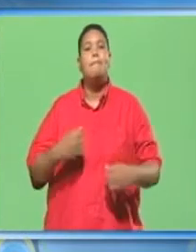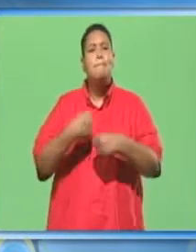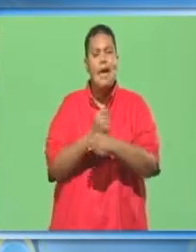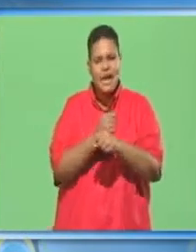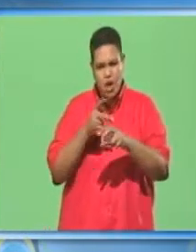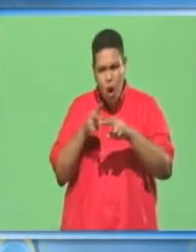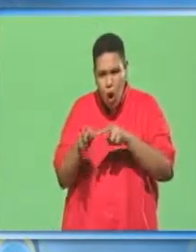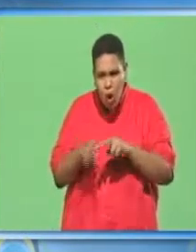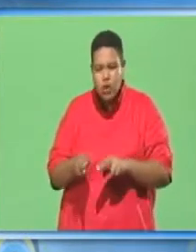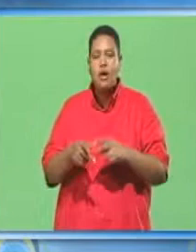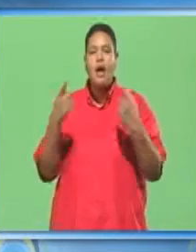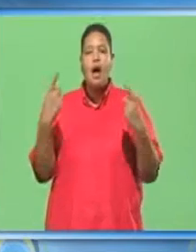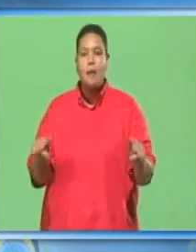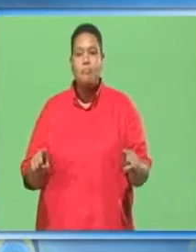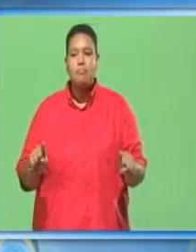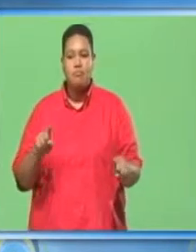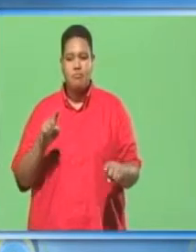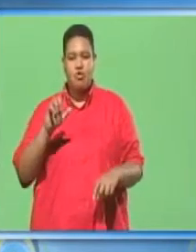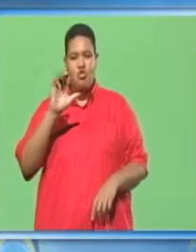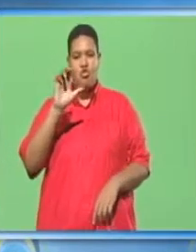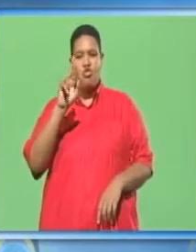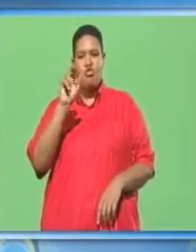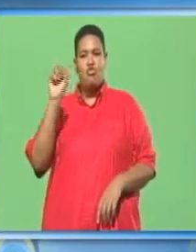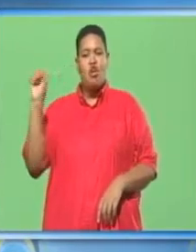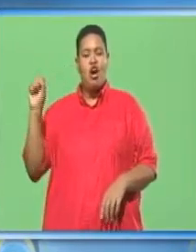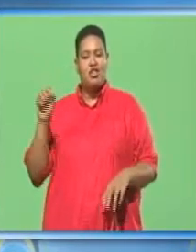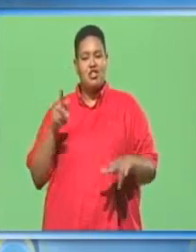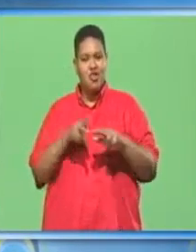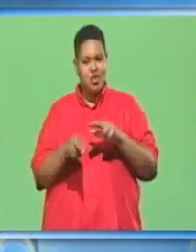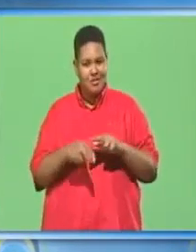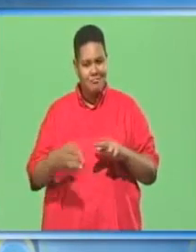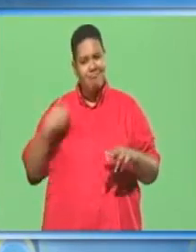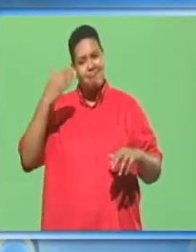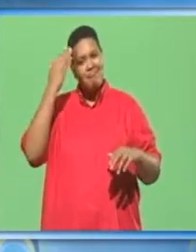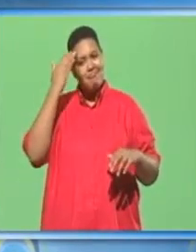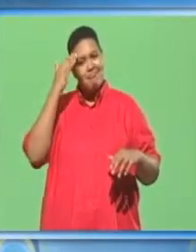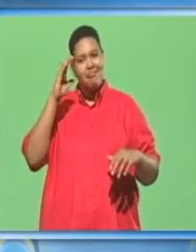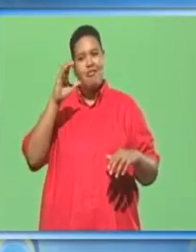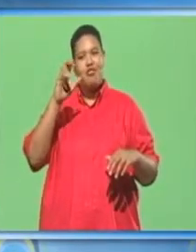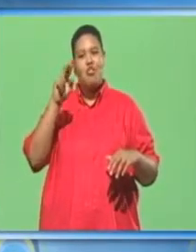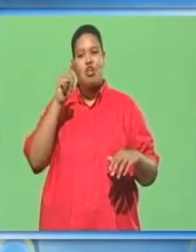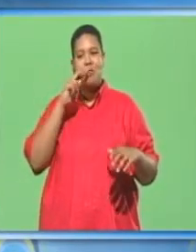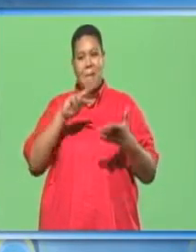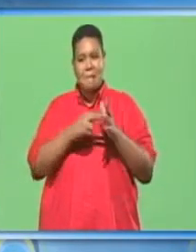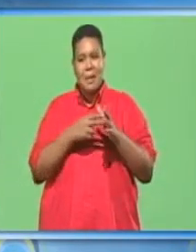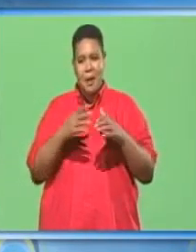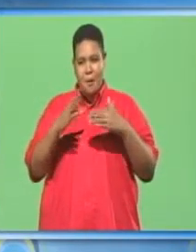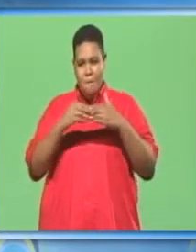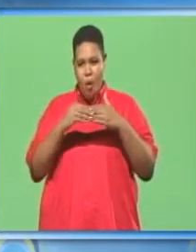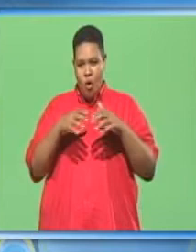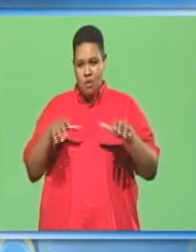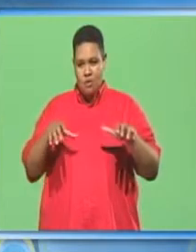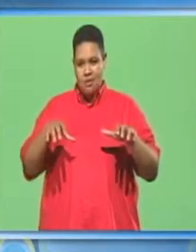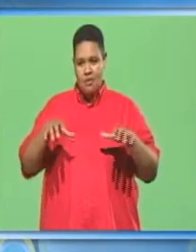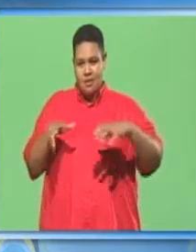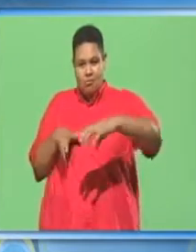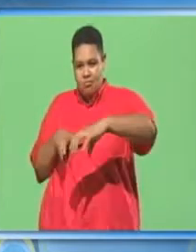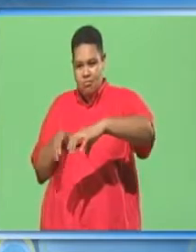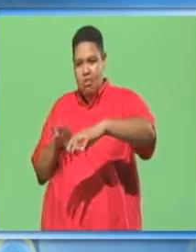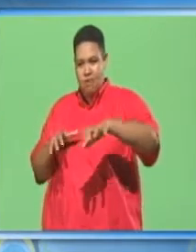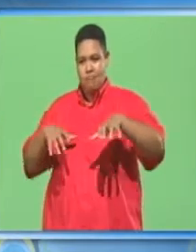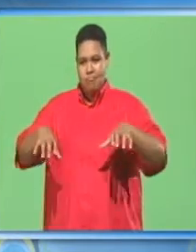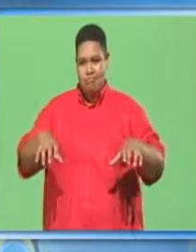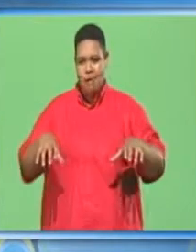Making cuts. Cross-cutting. As we know, cross-cutting is cutting across the grain of the wood.